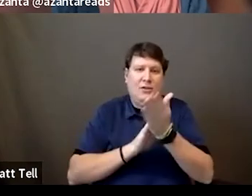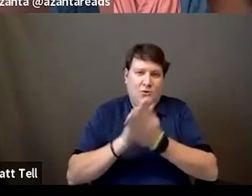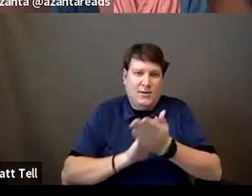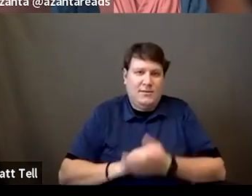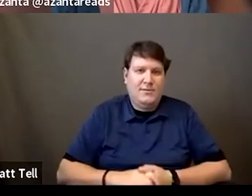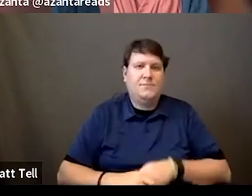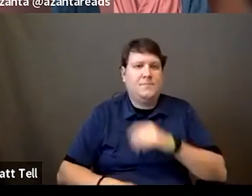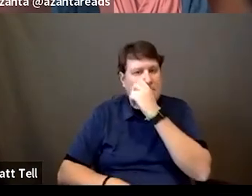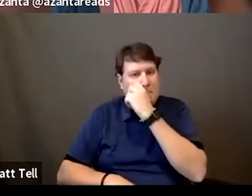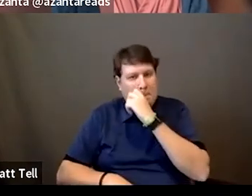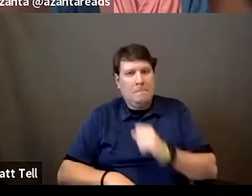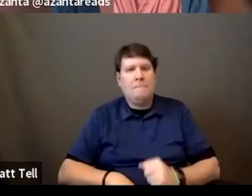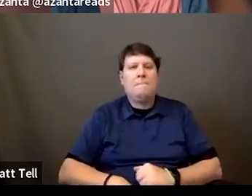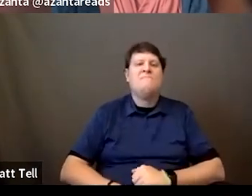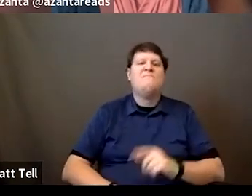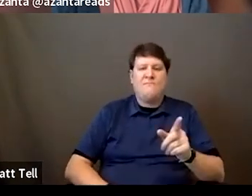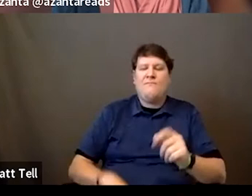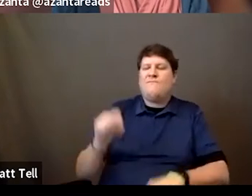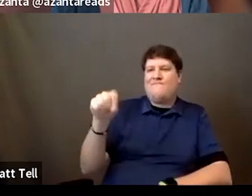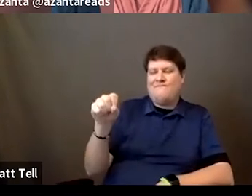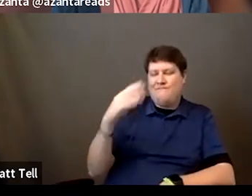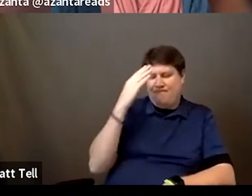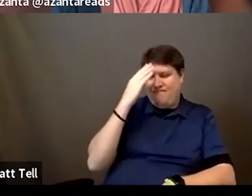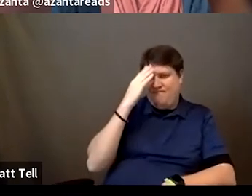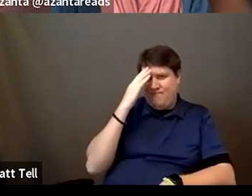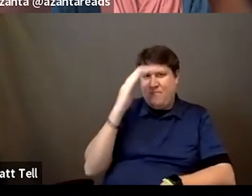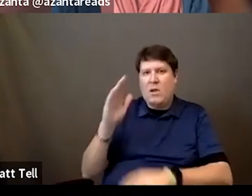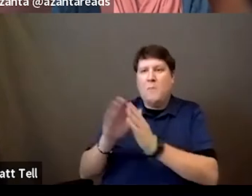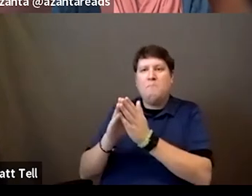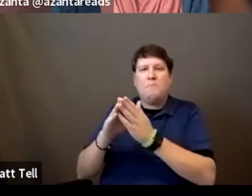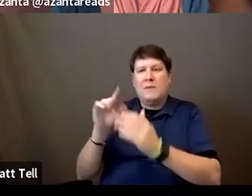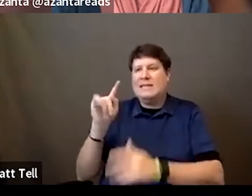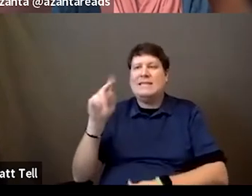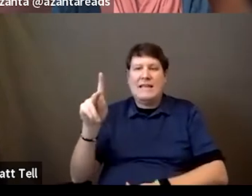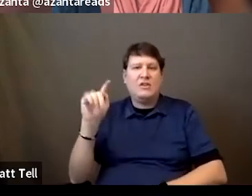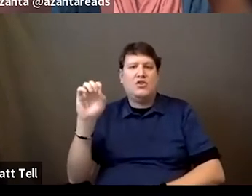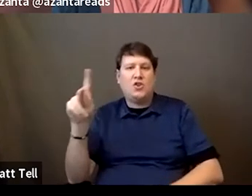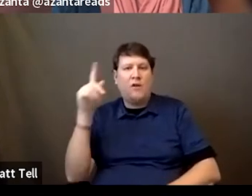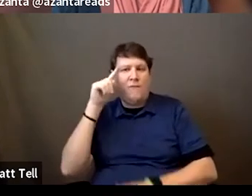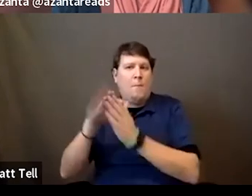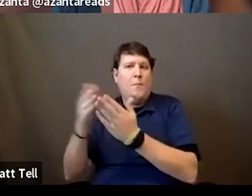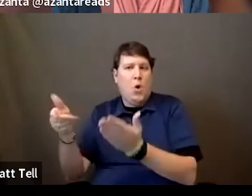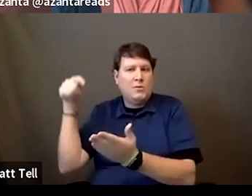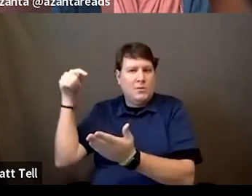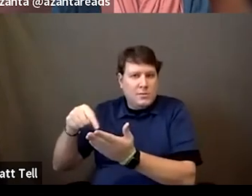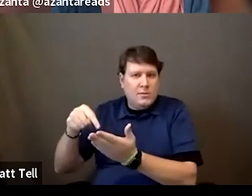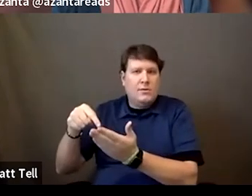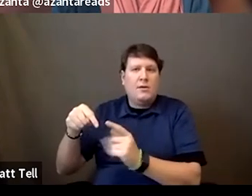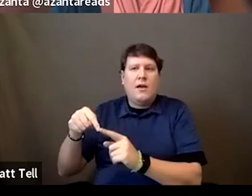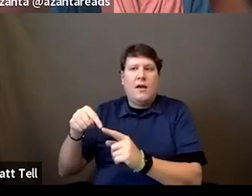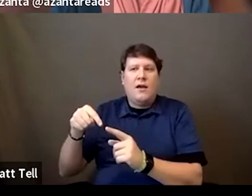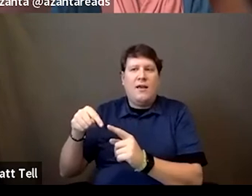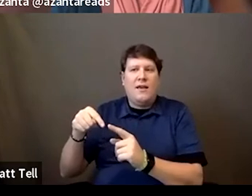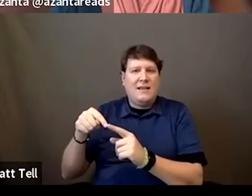fastest rising sort of platforms that, you know, publishers and also marketers in general are looking at this year. Like,